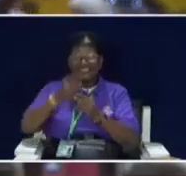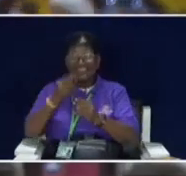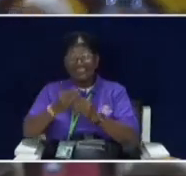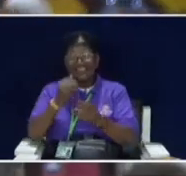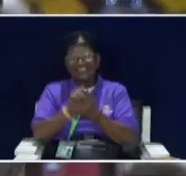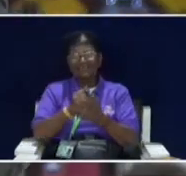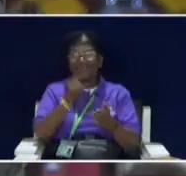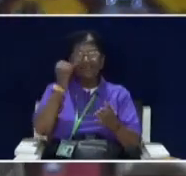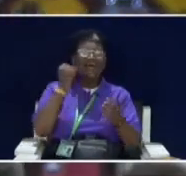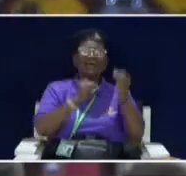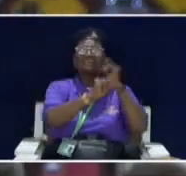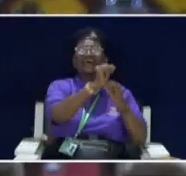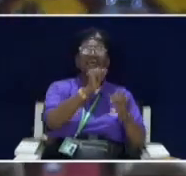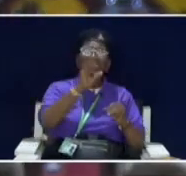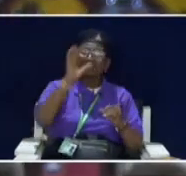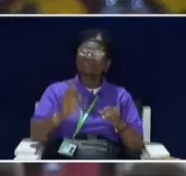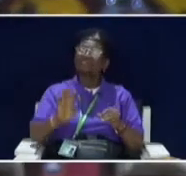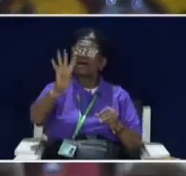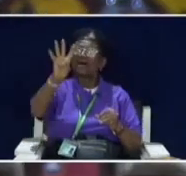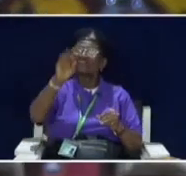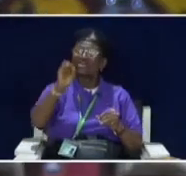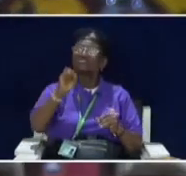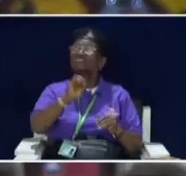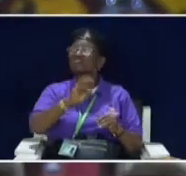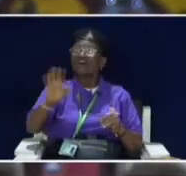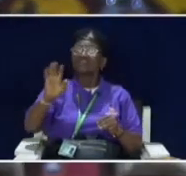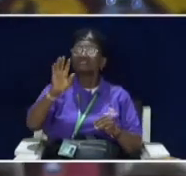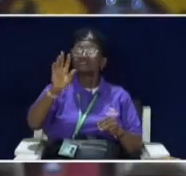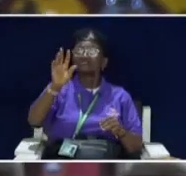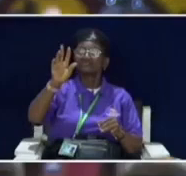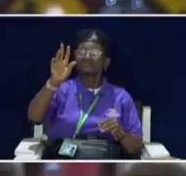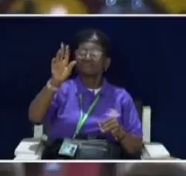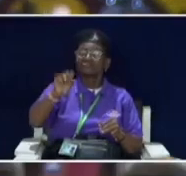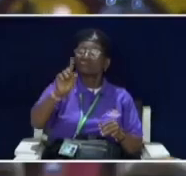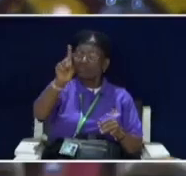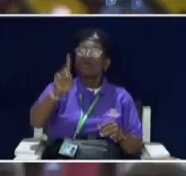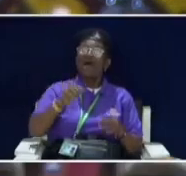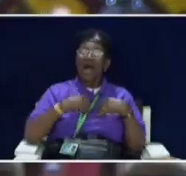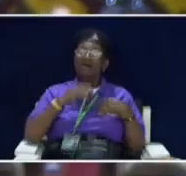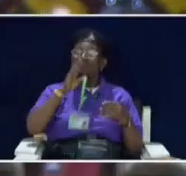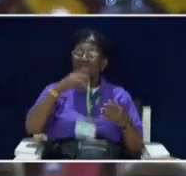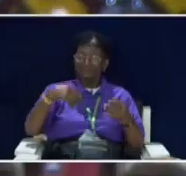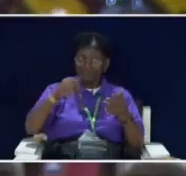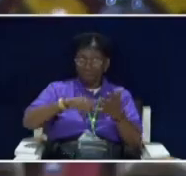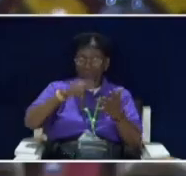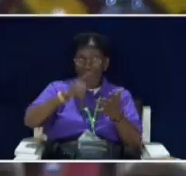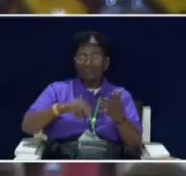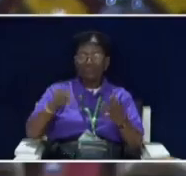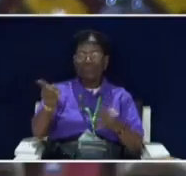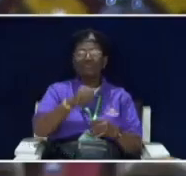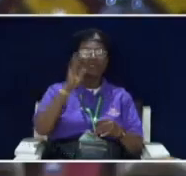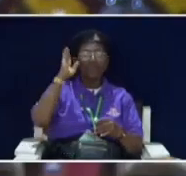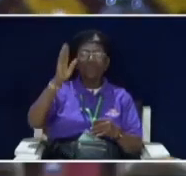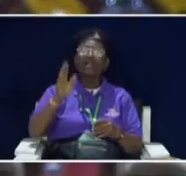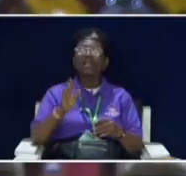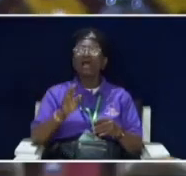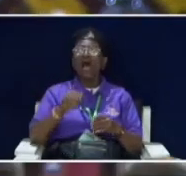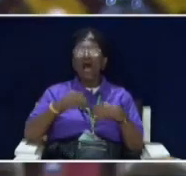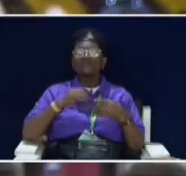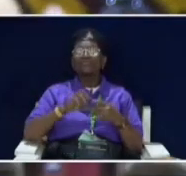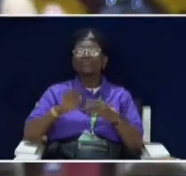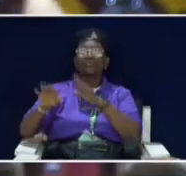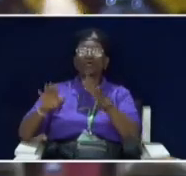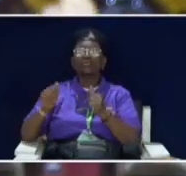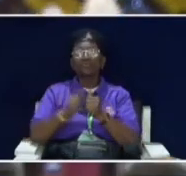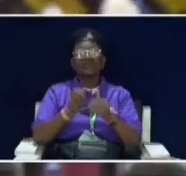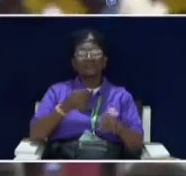Isaiah chapter 40 verse 31, it has been read at least 4 or 5 times in this place. So you would have to walk with me and